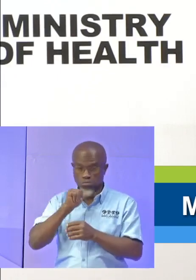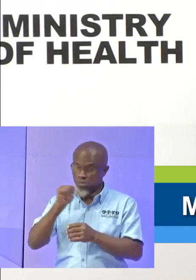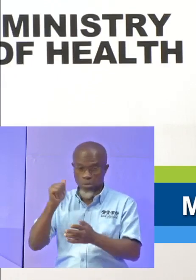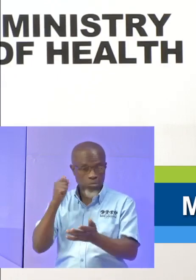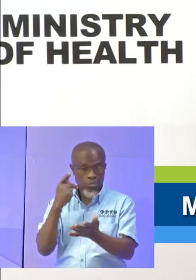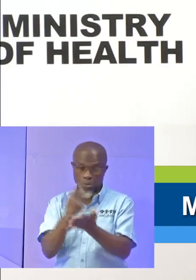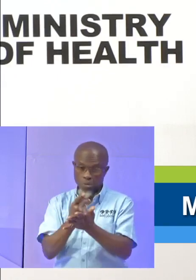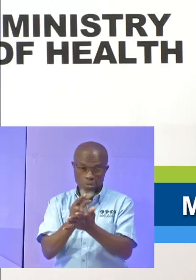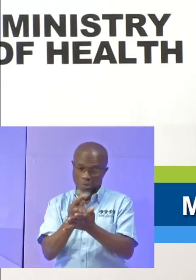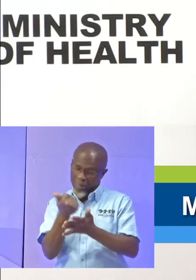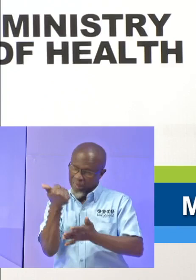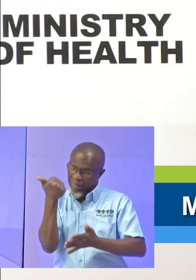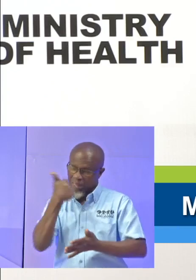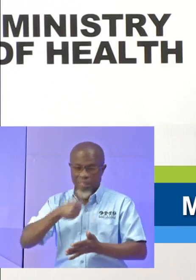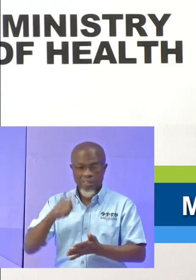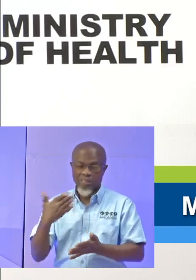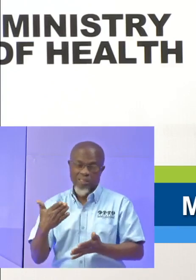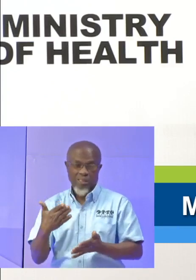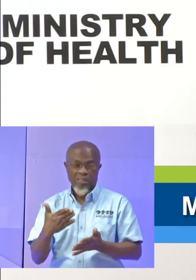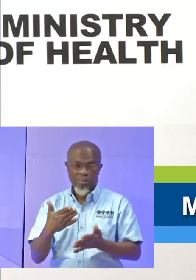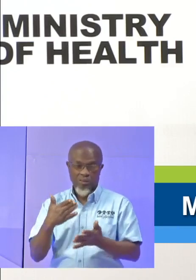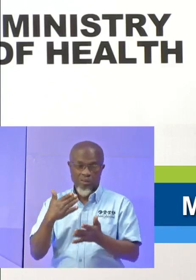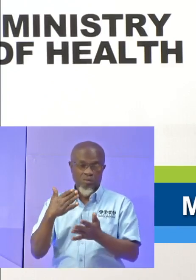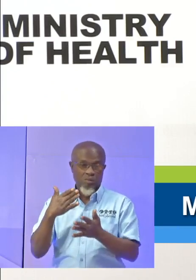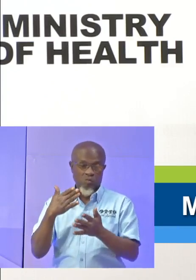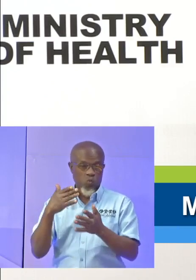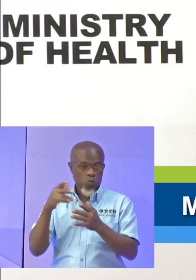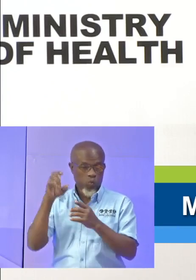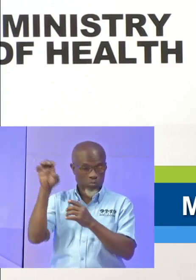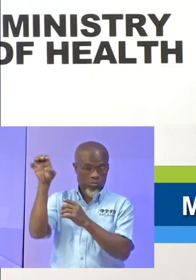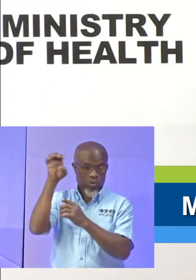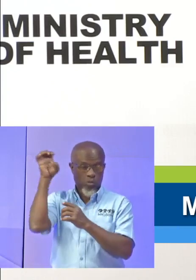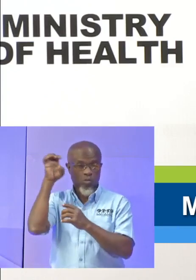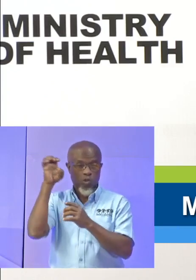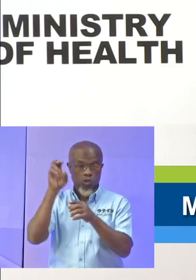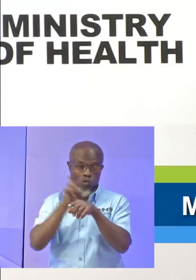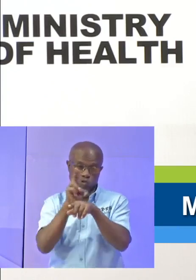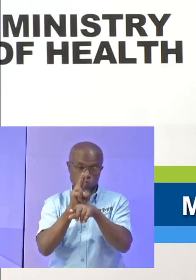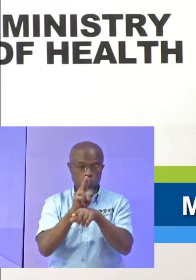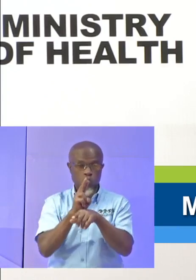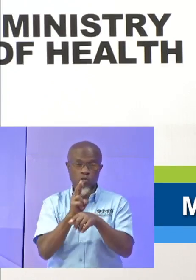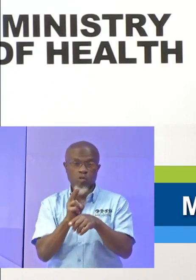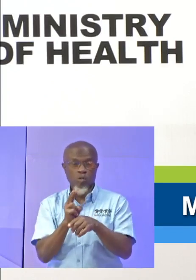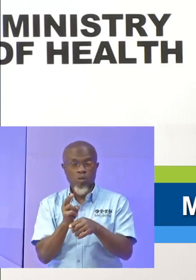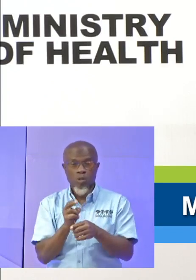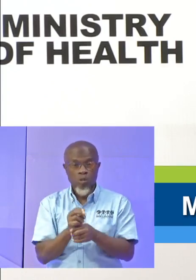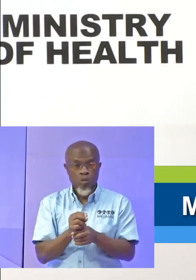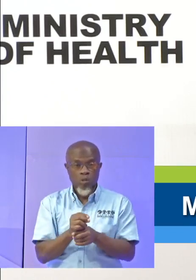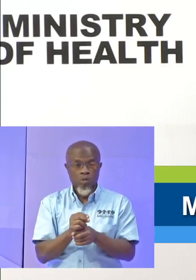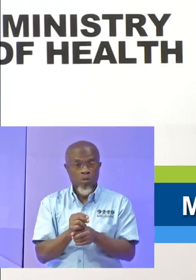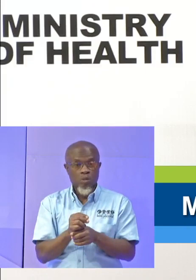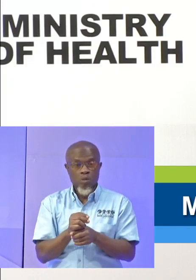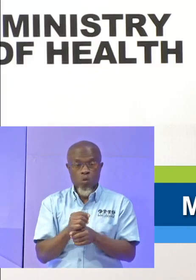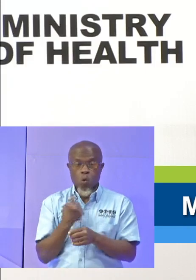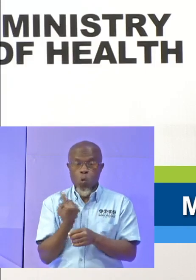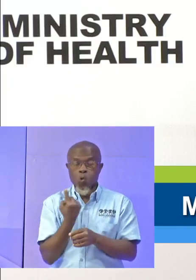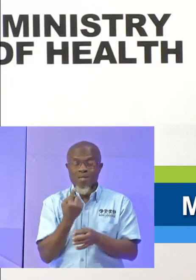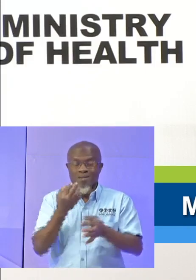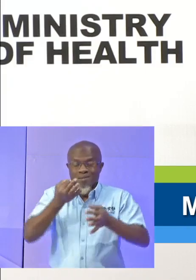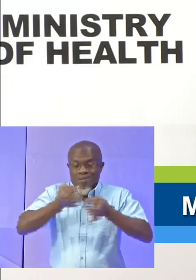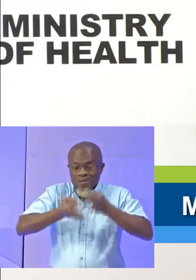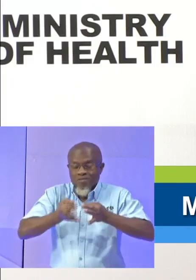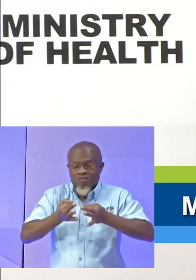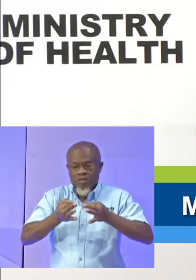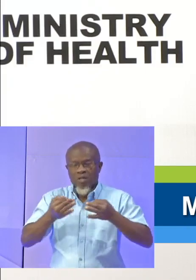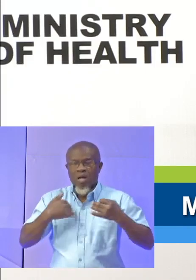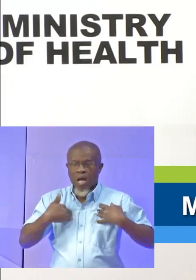pre-qualification or for emergency use unless there's sufficient evidence that trials were conducted appropriately at the